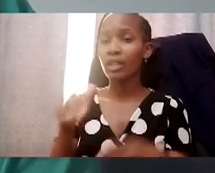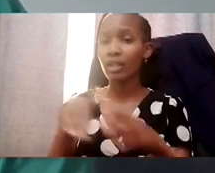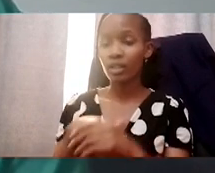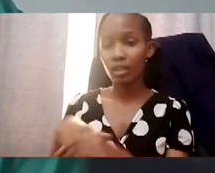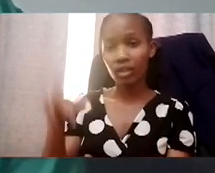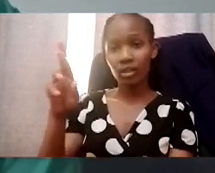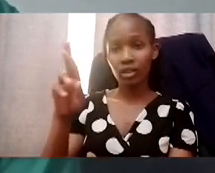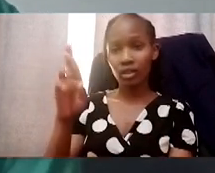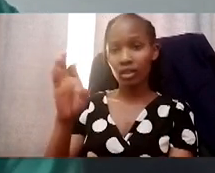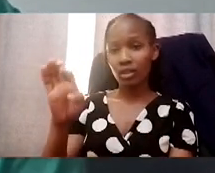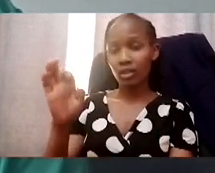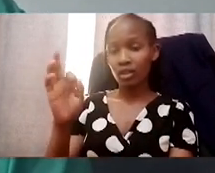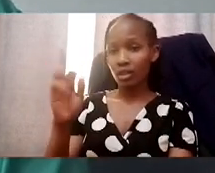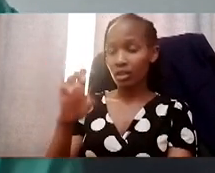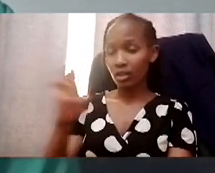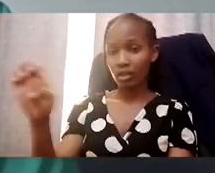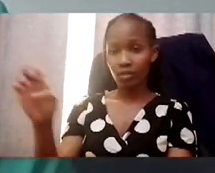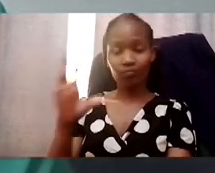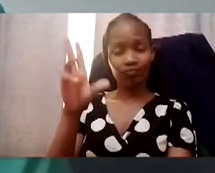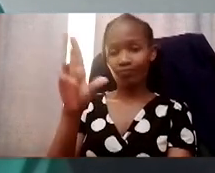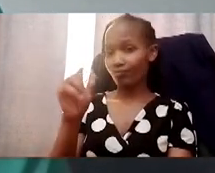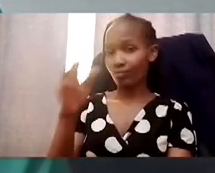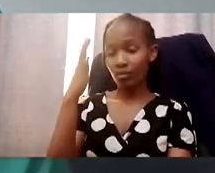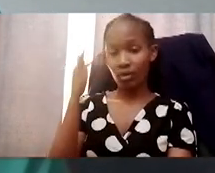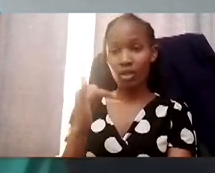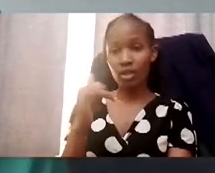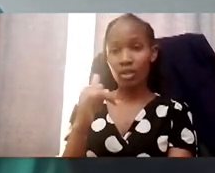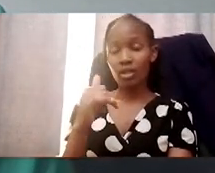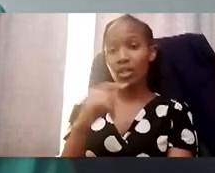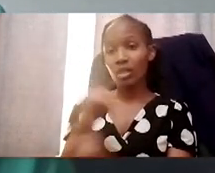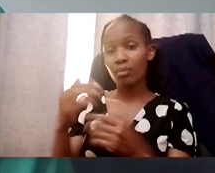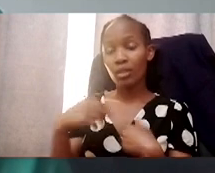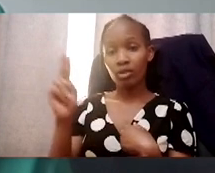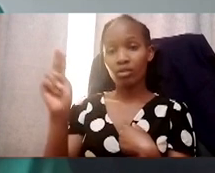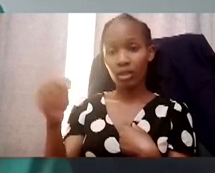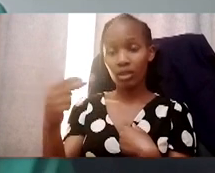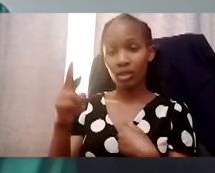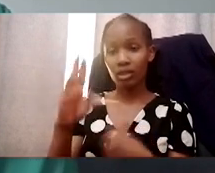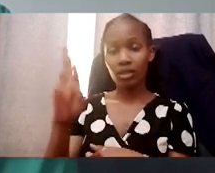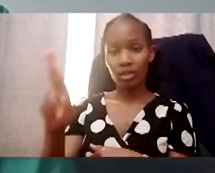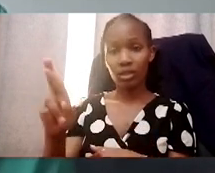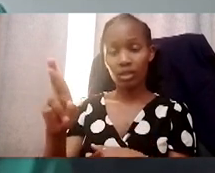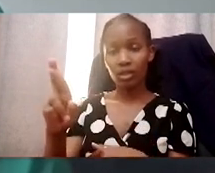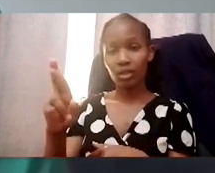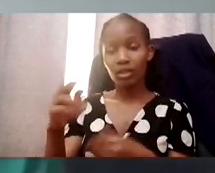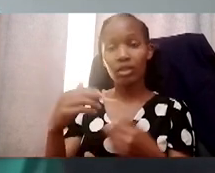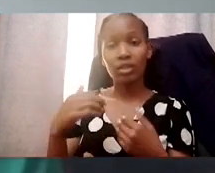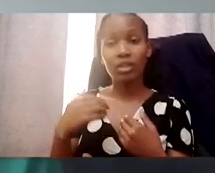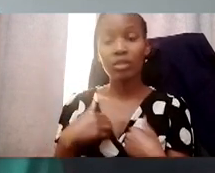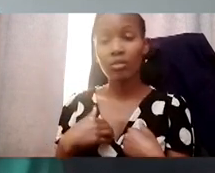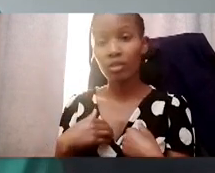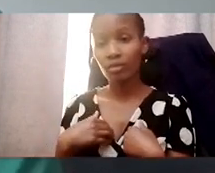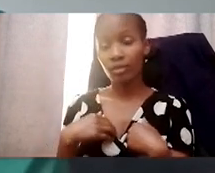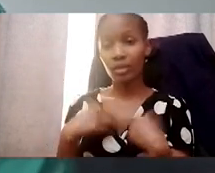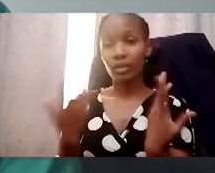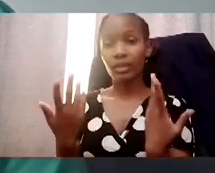They don't fall under the category of refugees, but UNHCR's mandate is refugees, asylum seekers, mm-hmm. Stateless